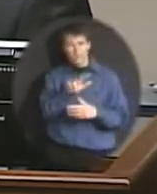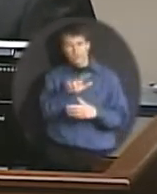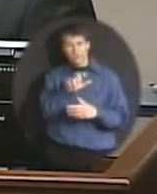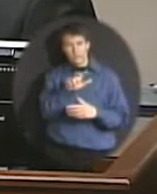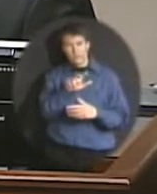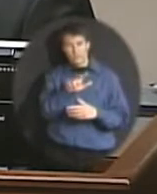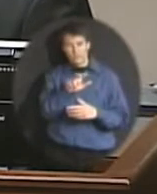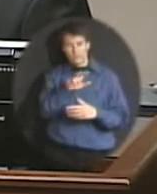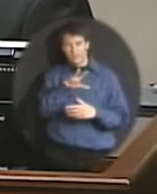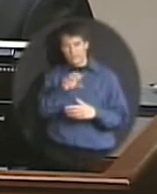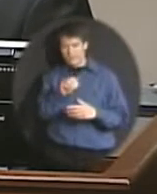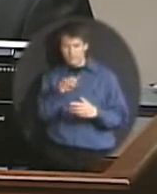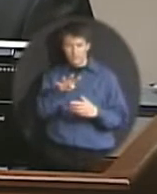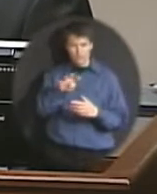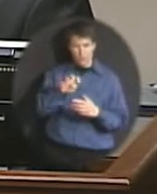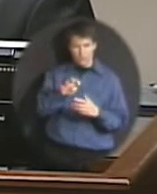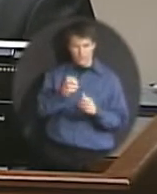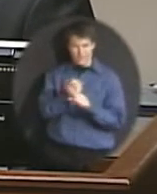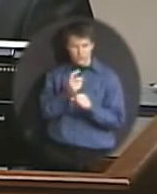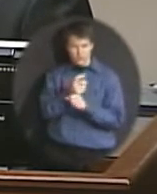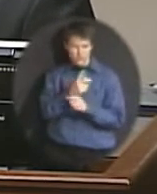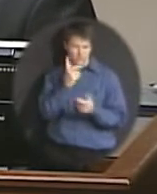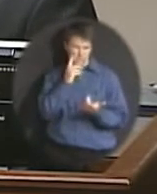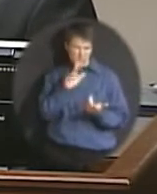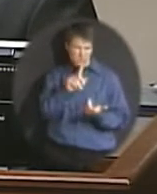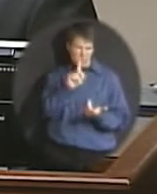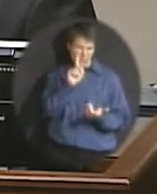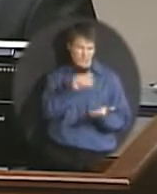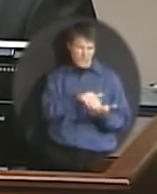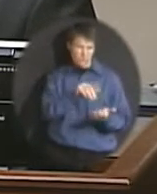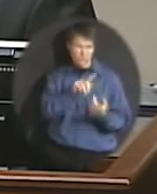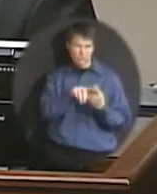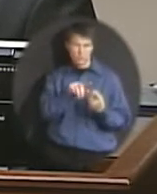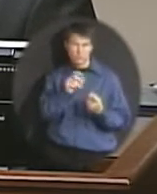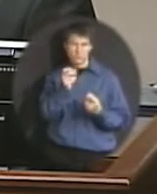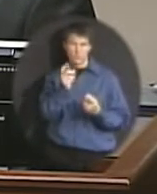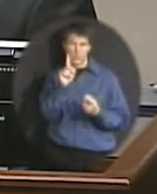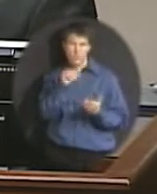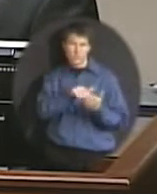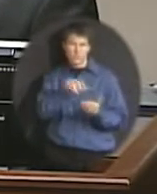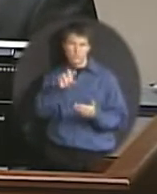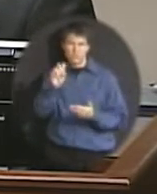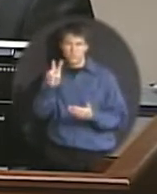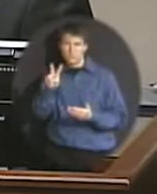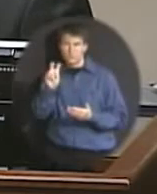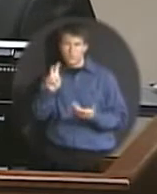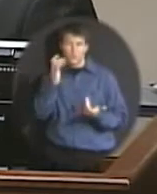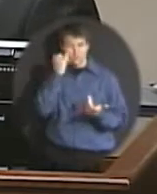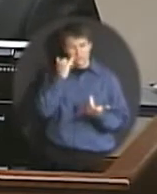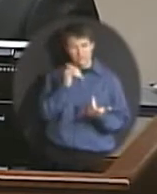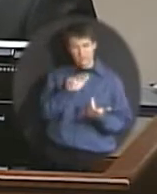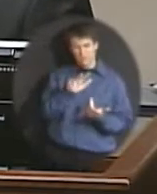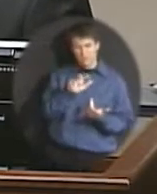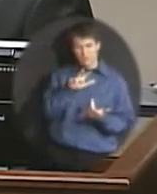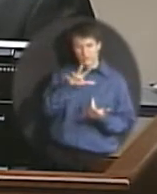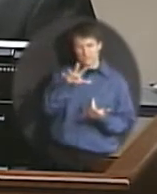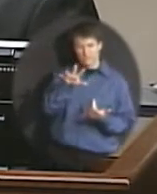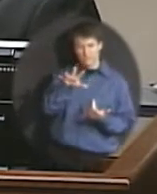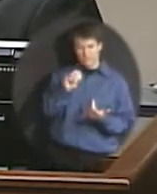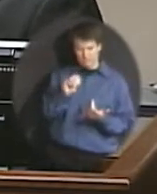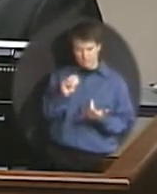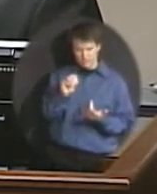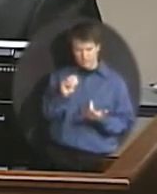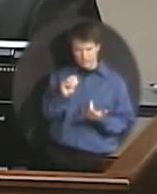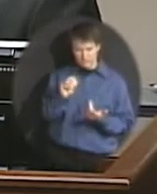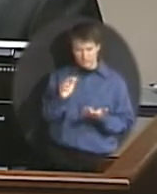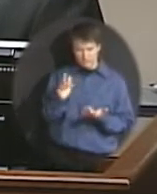So that would be about 1,000 to 1,200. And if 350 just generated